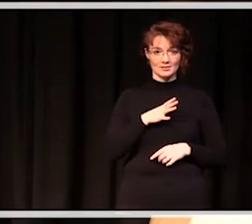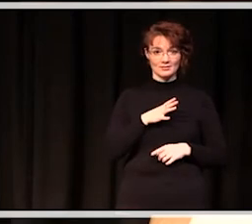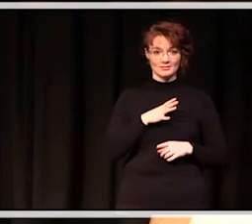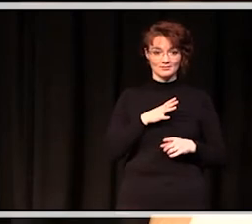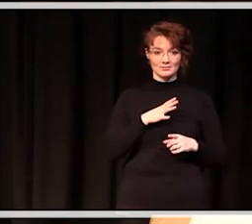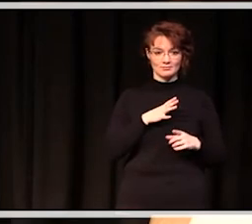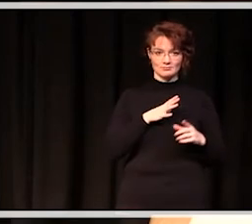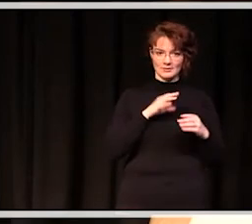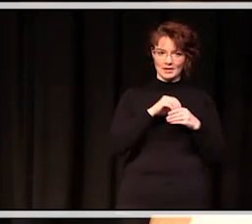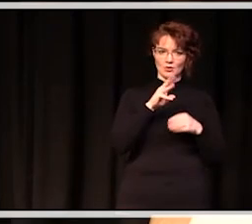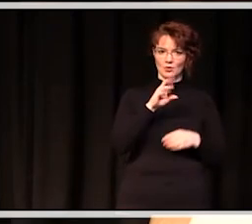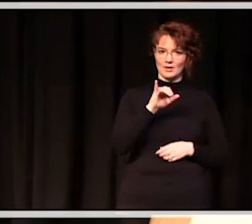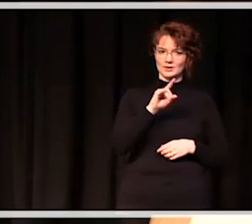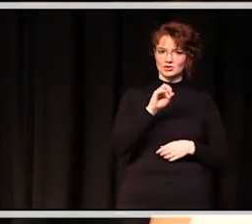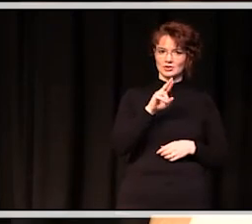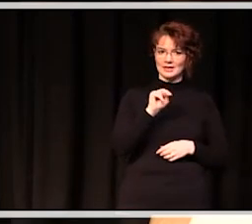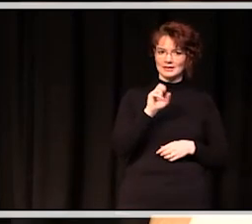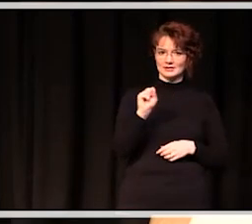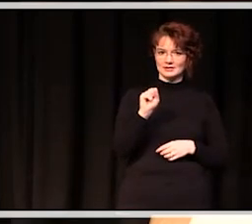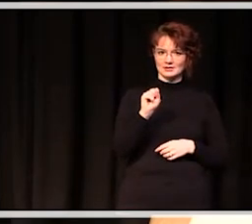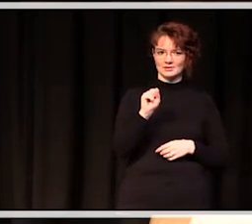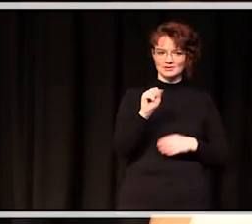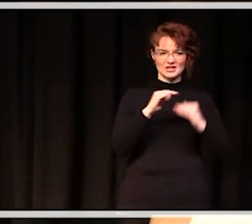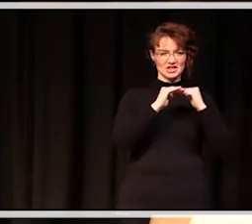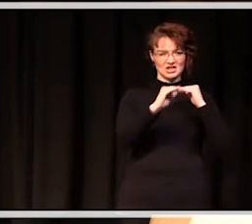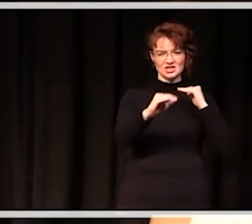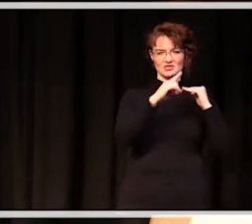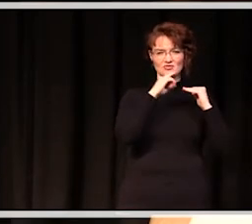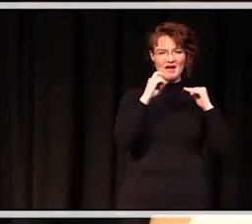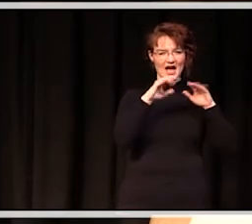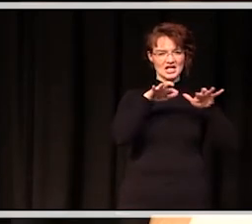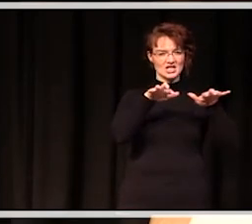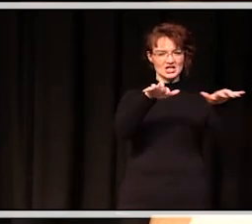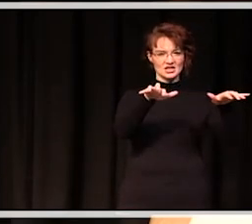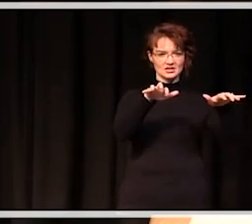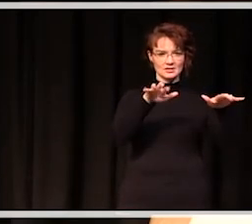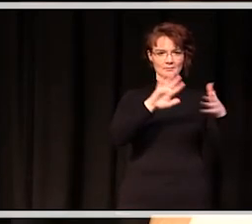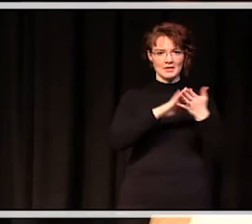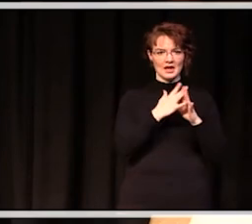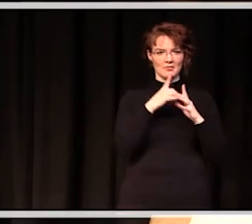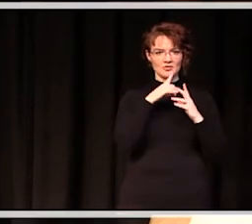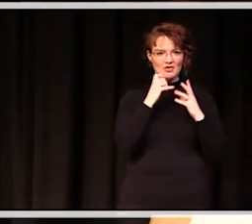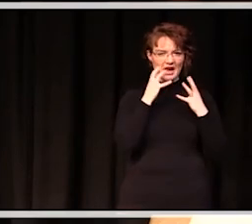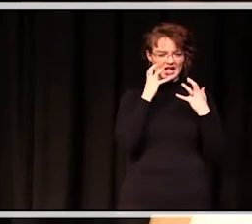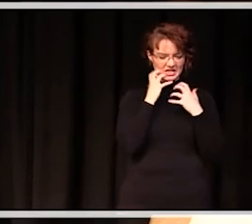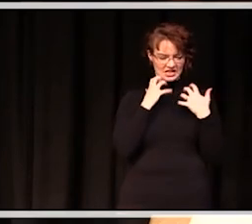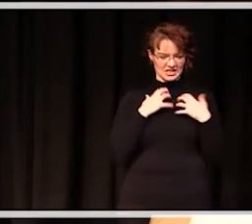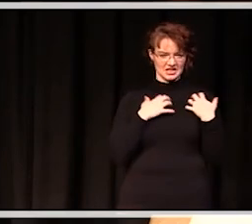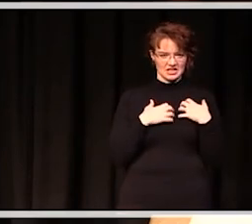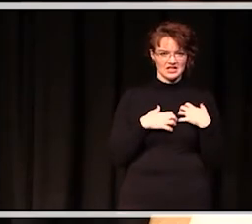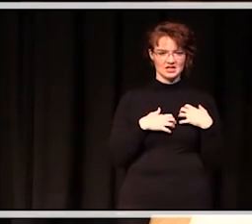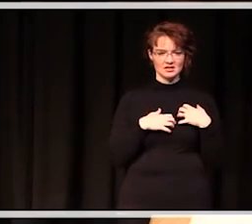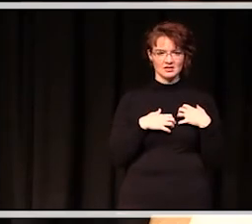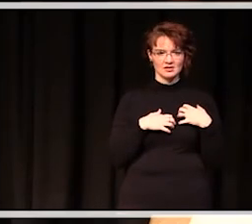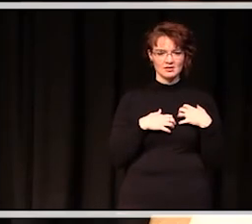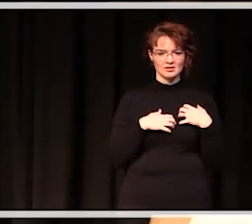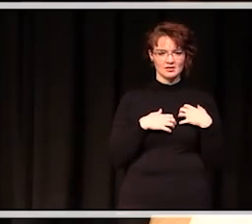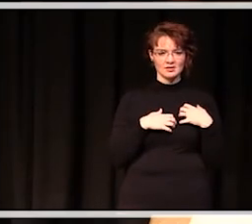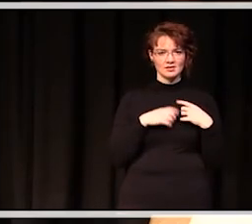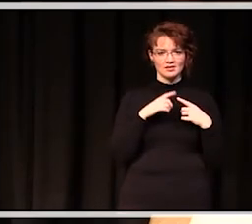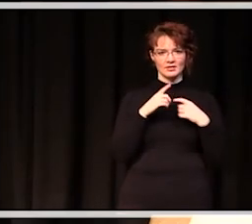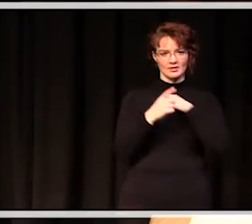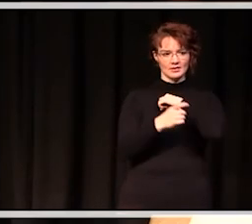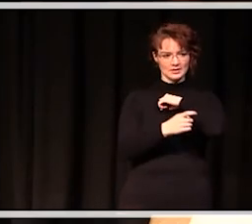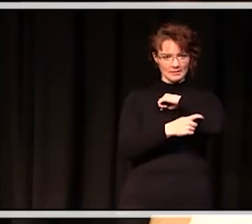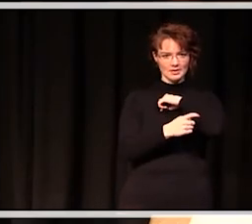the wilderness. It's arid, it's dry, it shrivels you up. And when the temptations come, you can just remind her